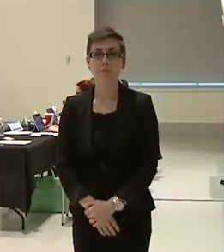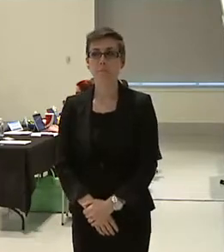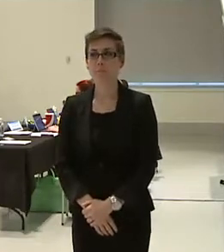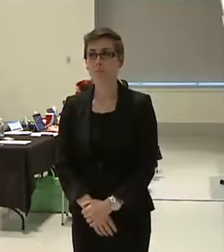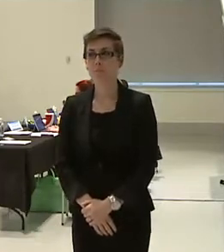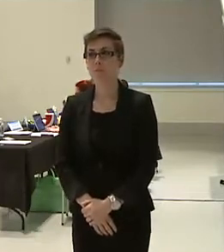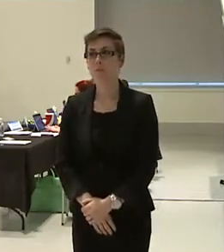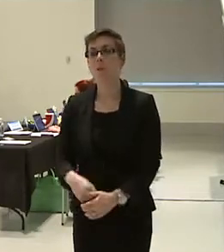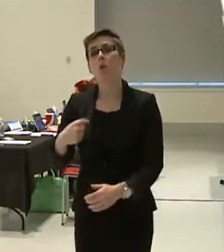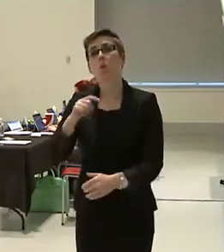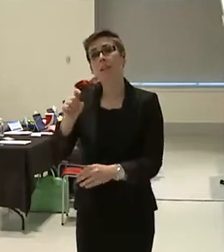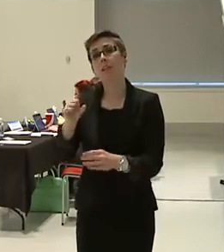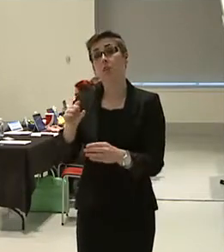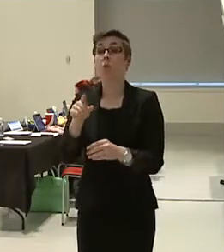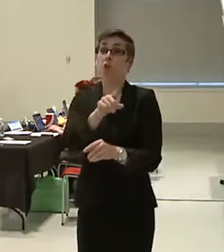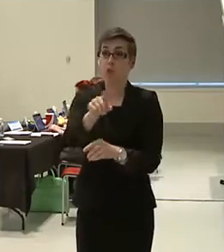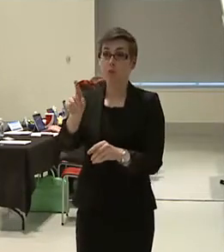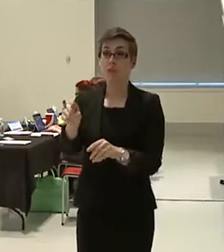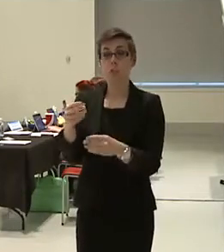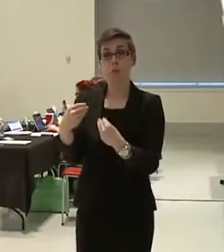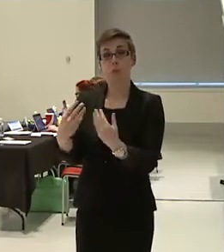And we need to provide, you need to provide,